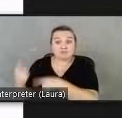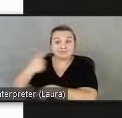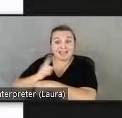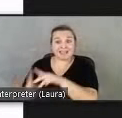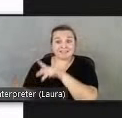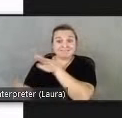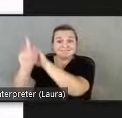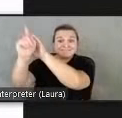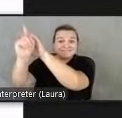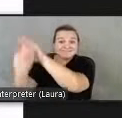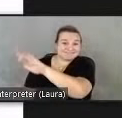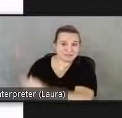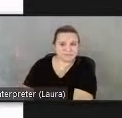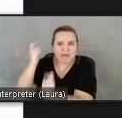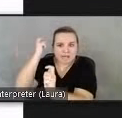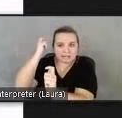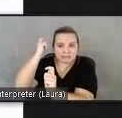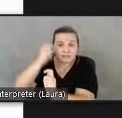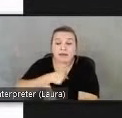And I'm betting